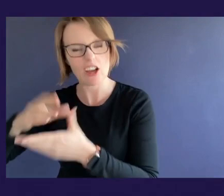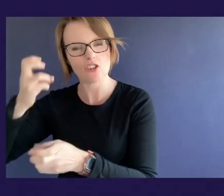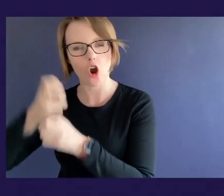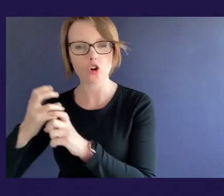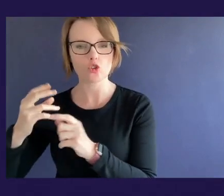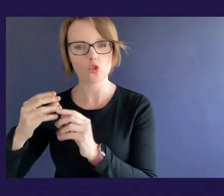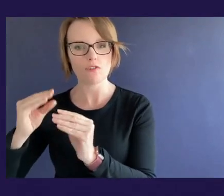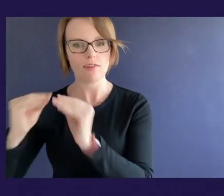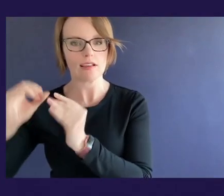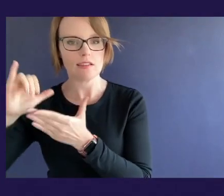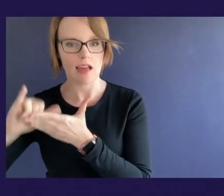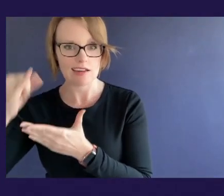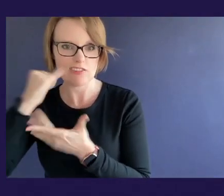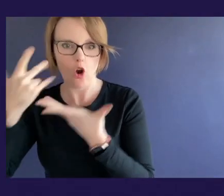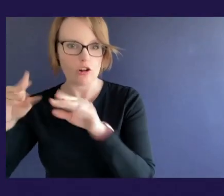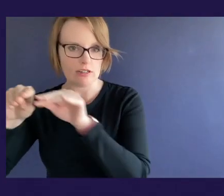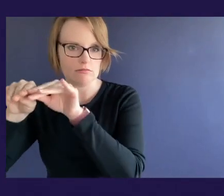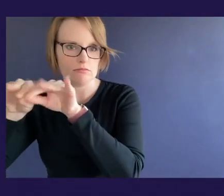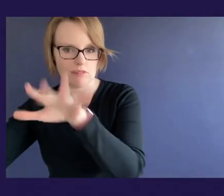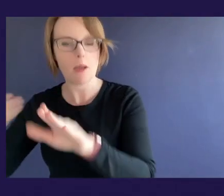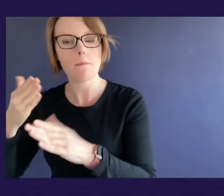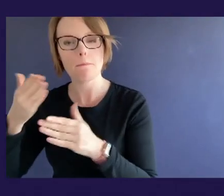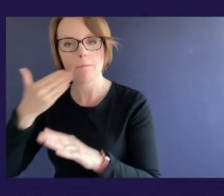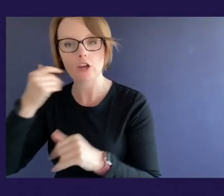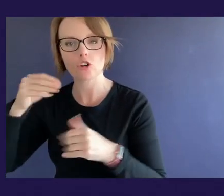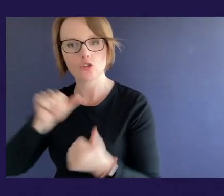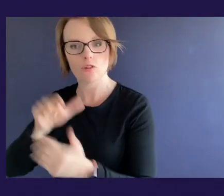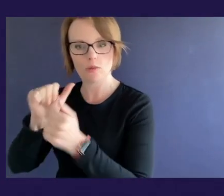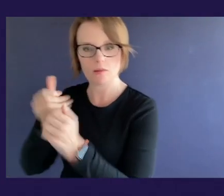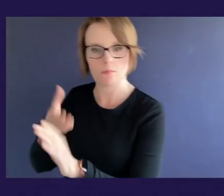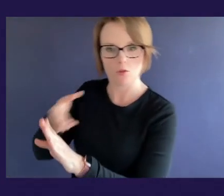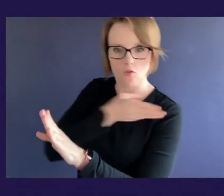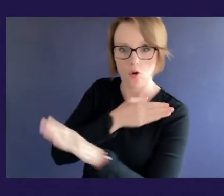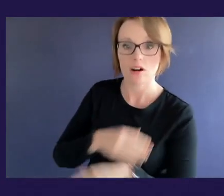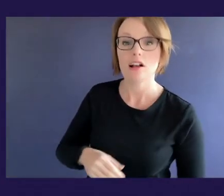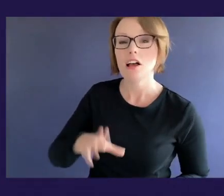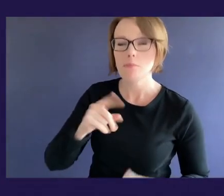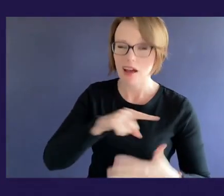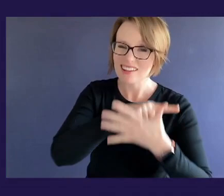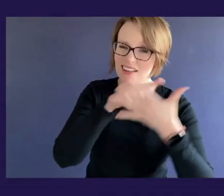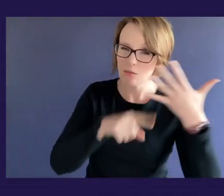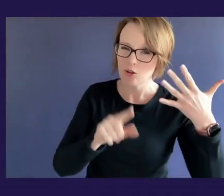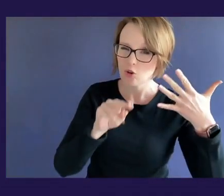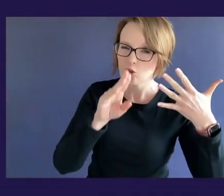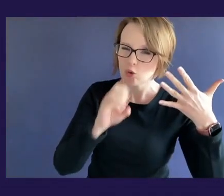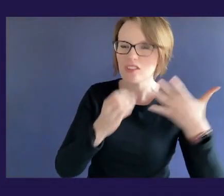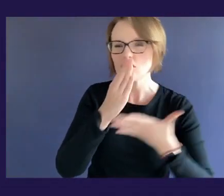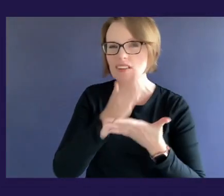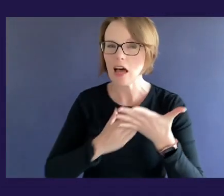some important consequences of some of these tools that should be kept in mind as well. For